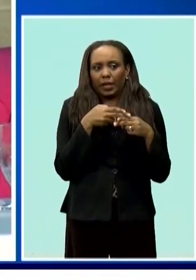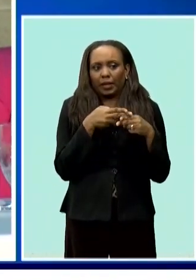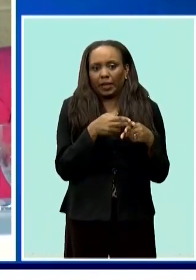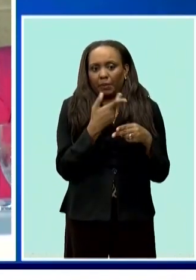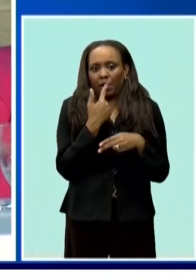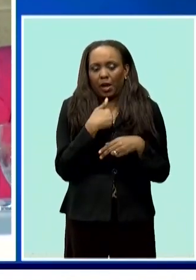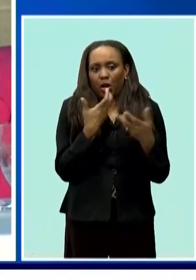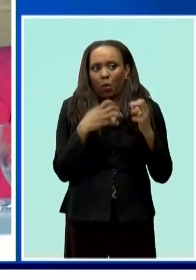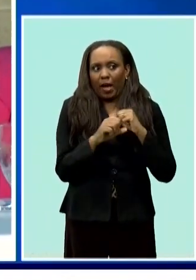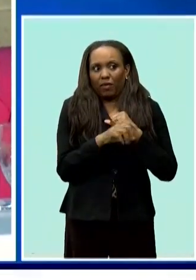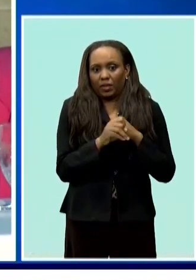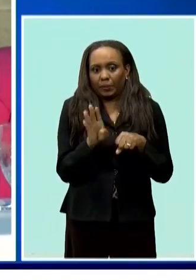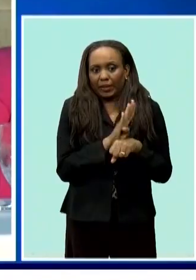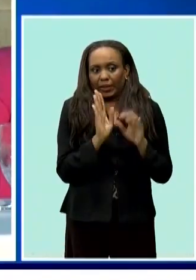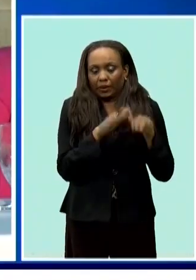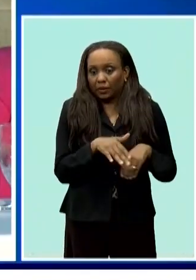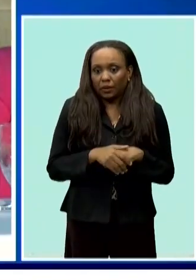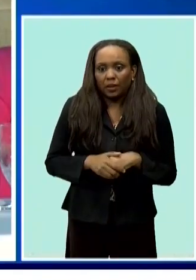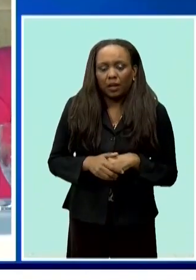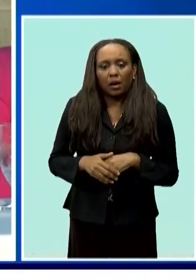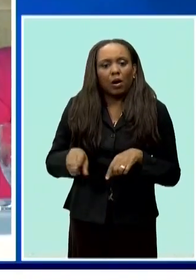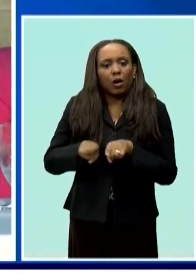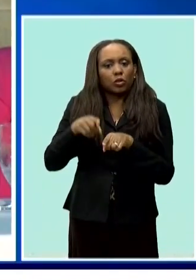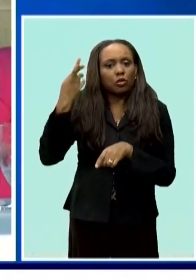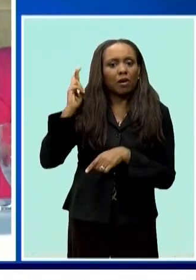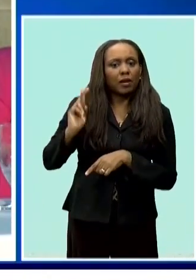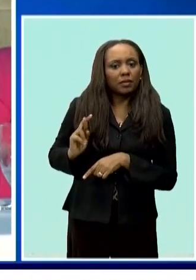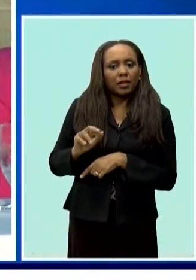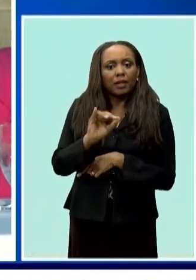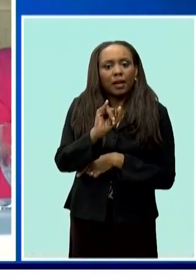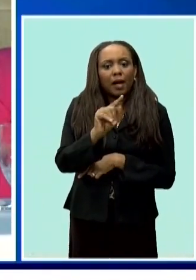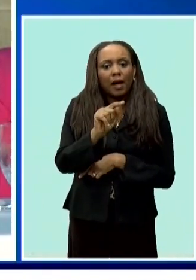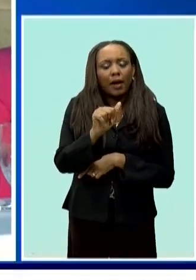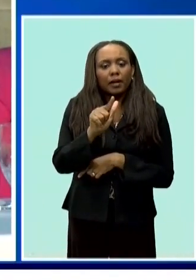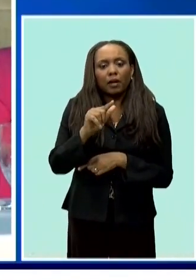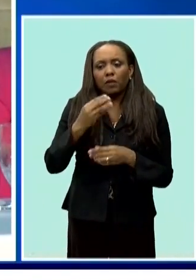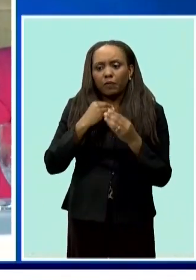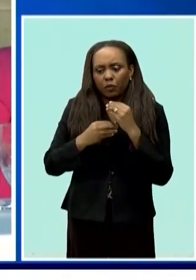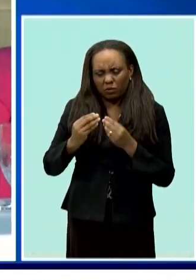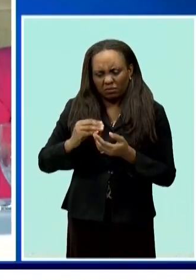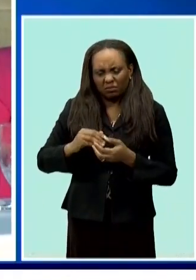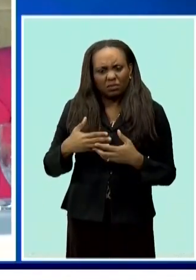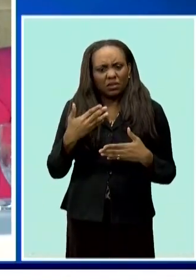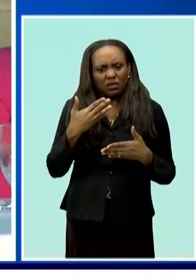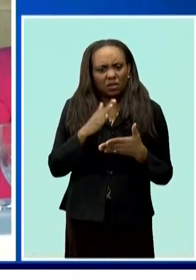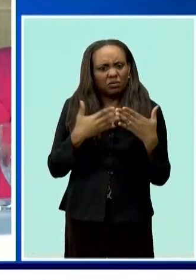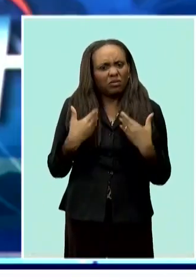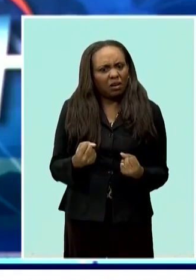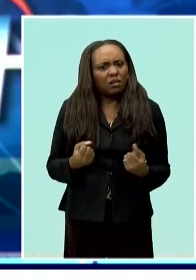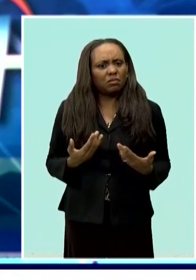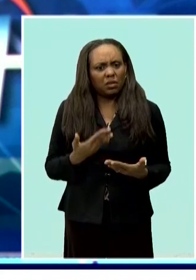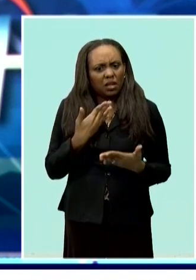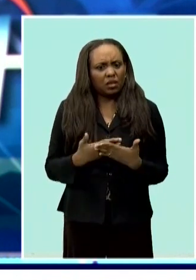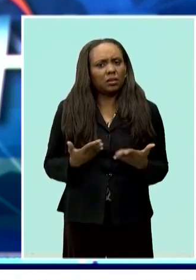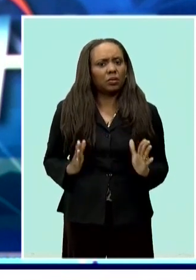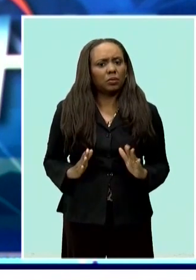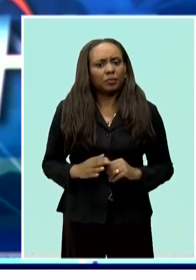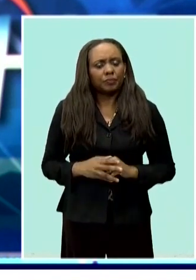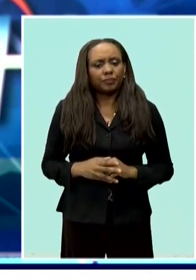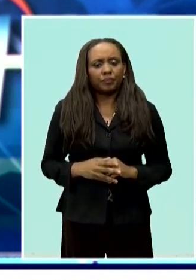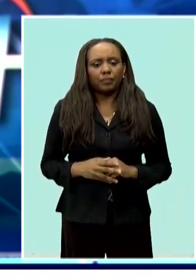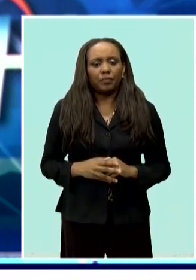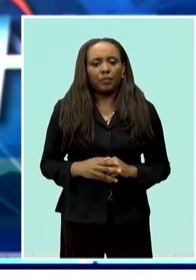we've tested containers with pudding and sauce, so we don't eat it. We've tested containers with hot soup, which I eat a lot of. We've